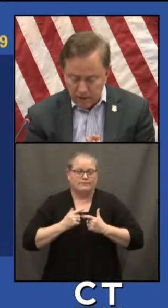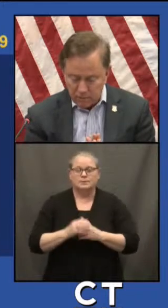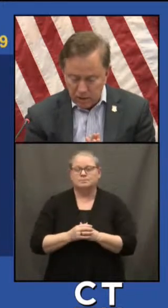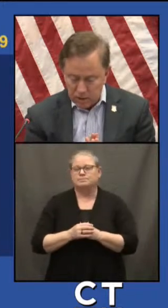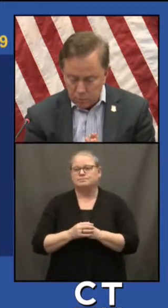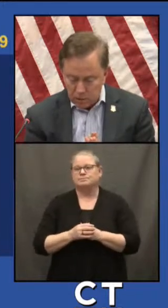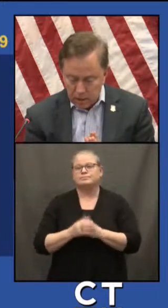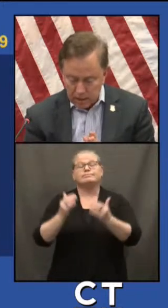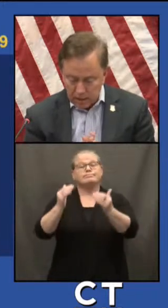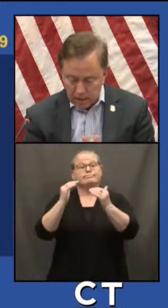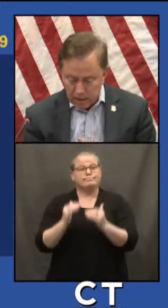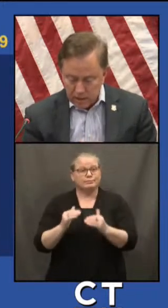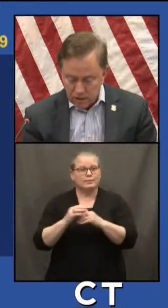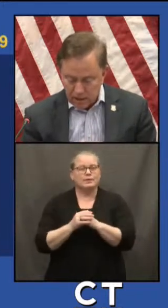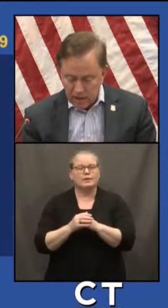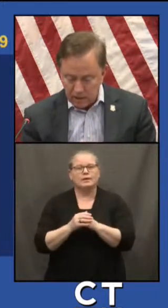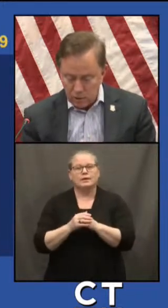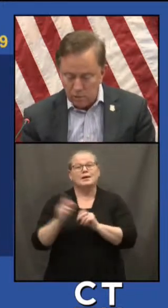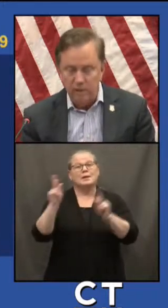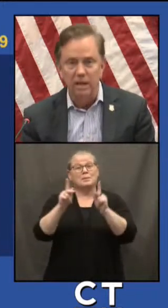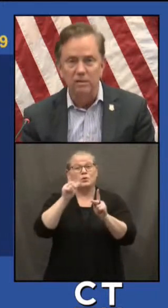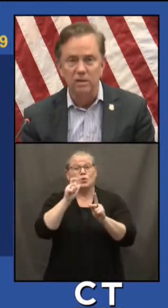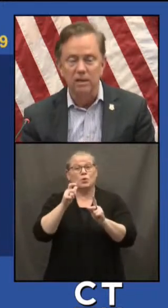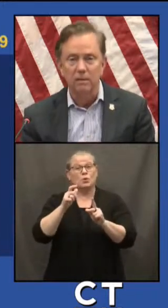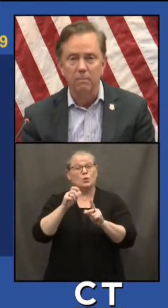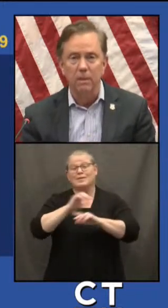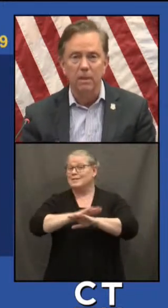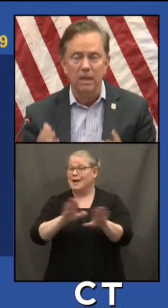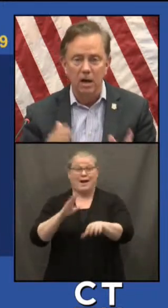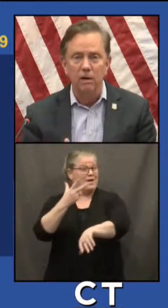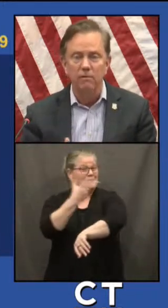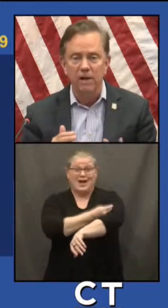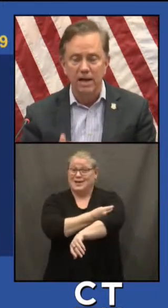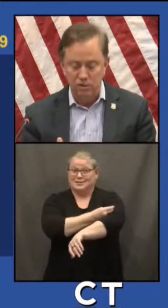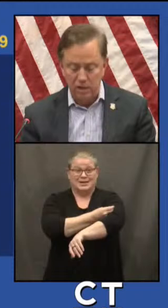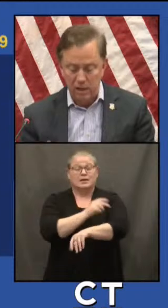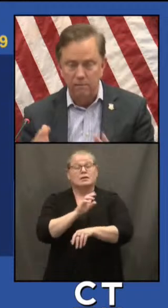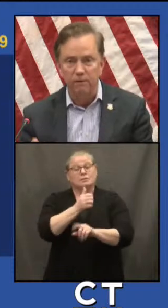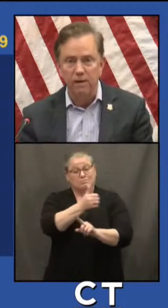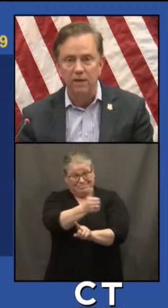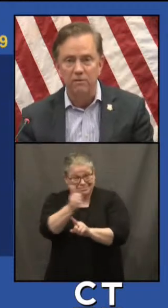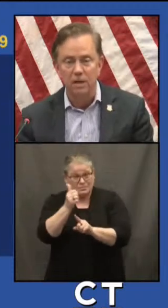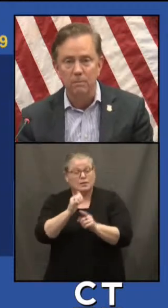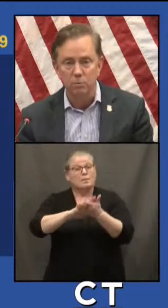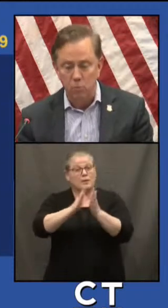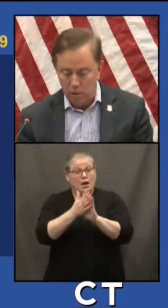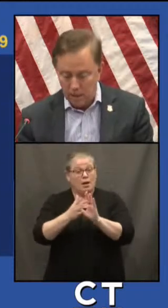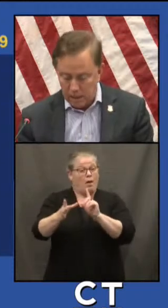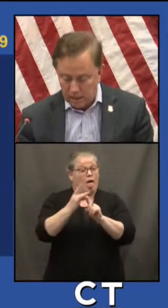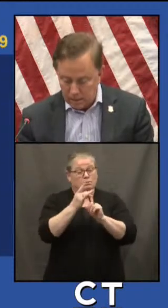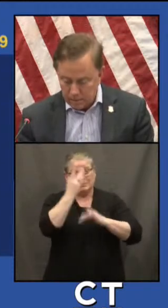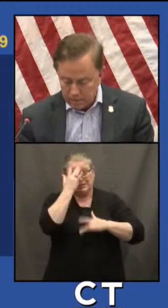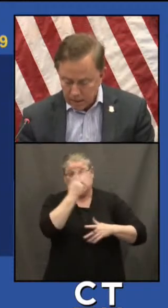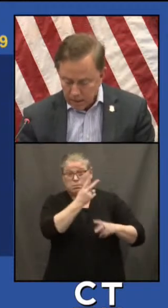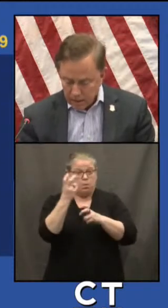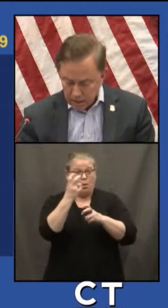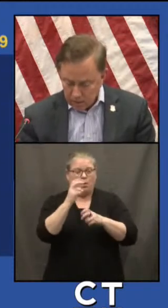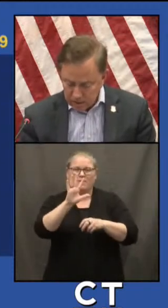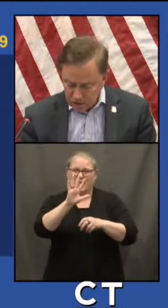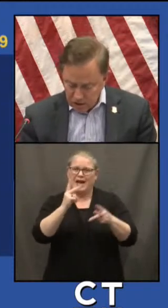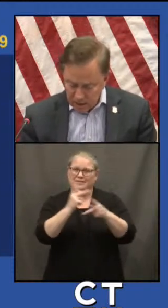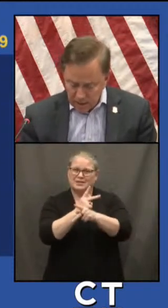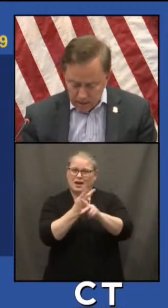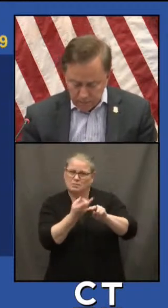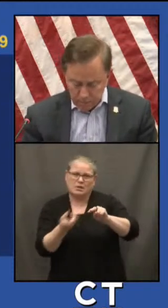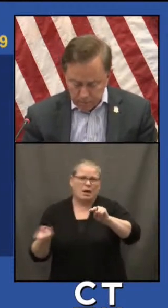are 5 times more likely to get COVID-19. The unvaccinated 5 times more likely. And you